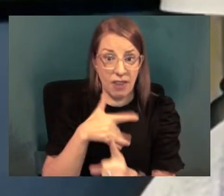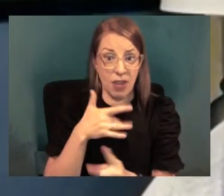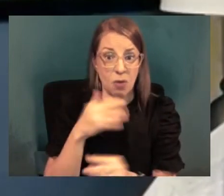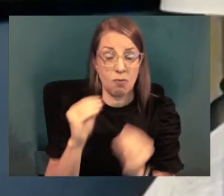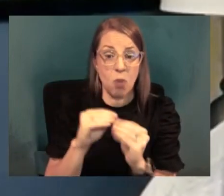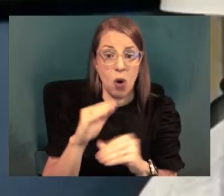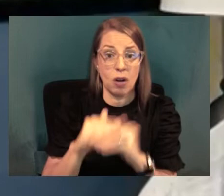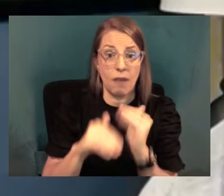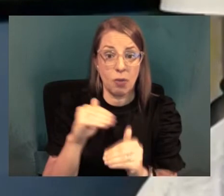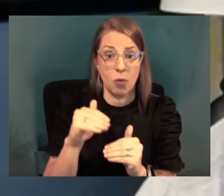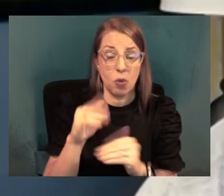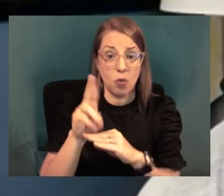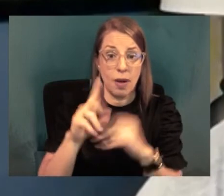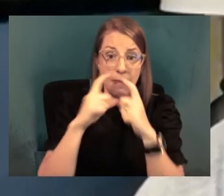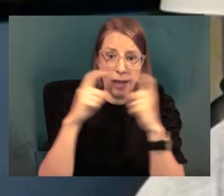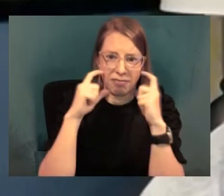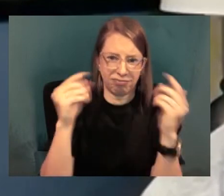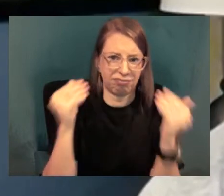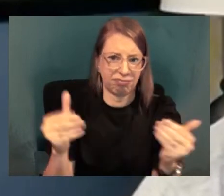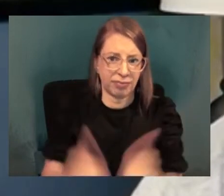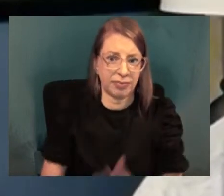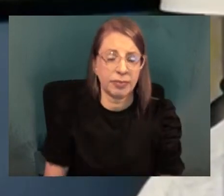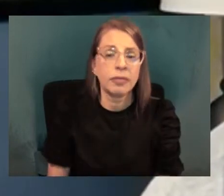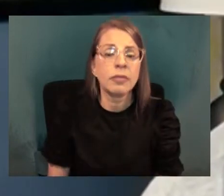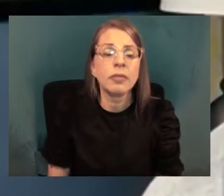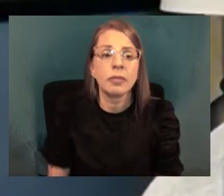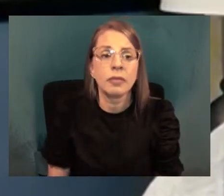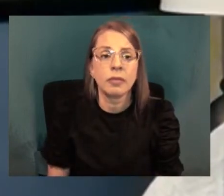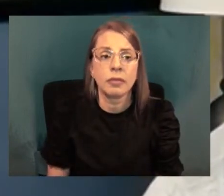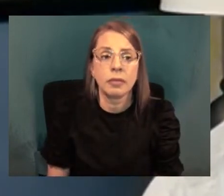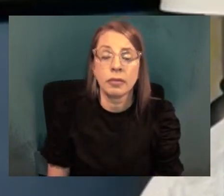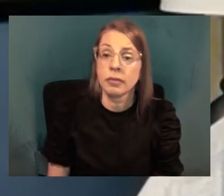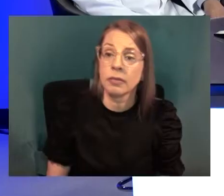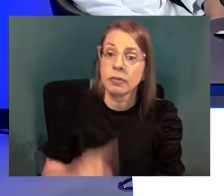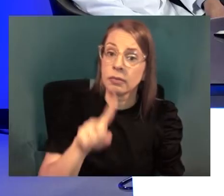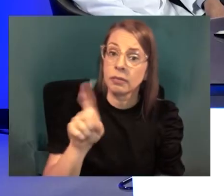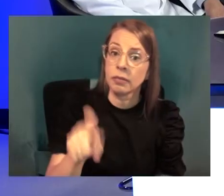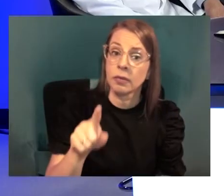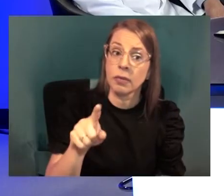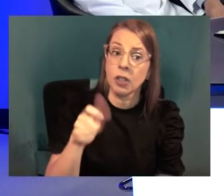certainly mask. Dr. Bhavsar, do you still mask in the operating room?